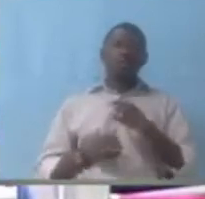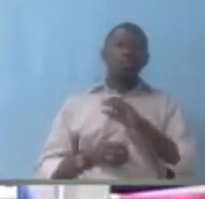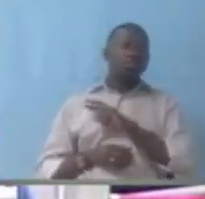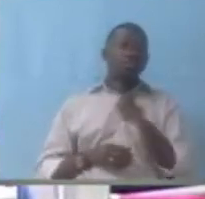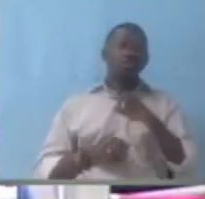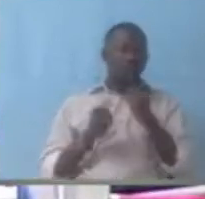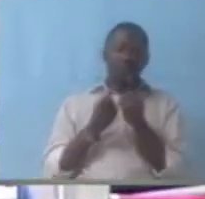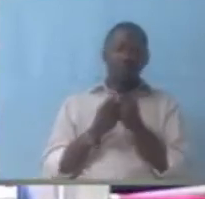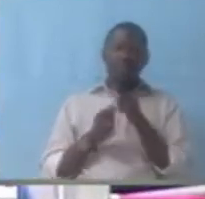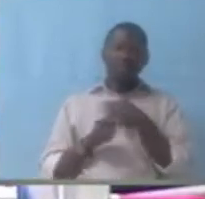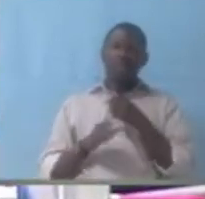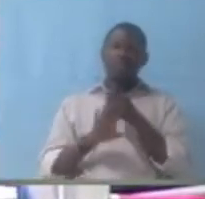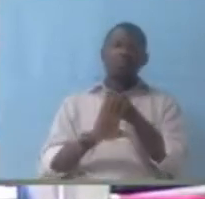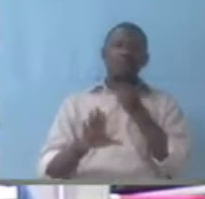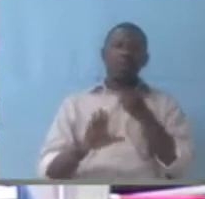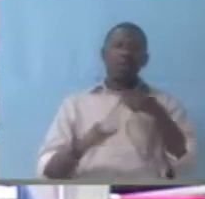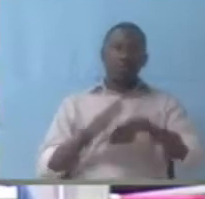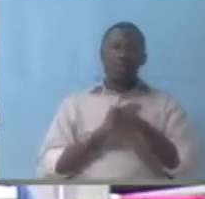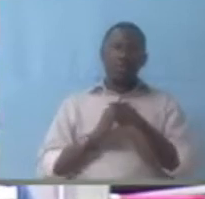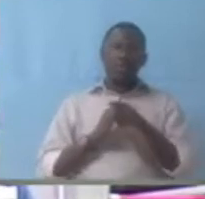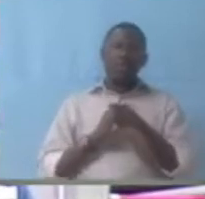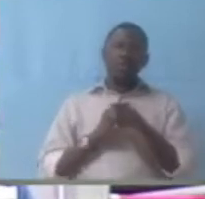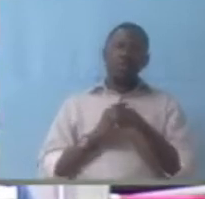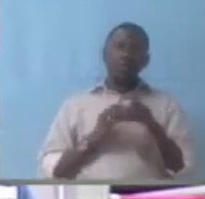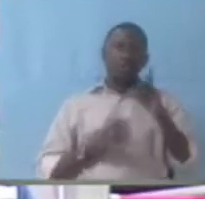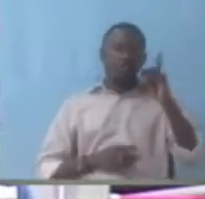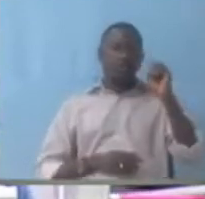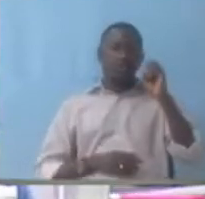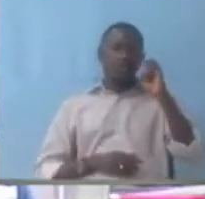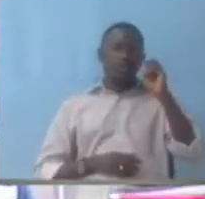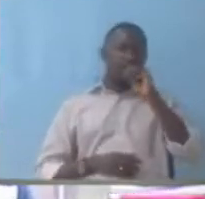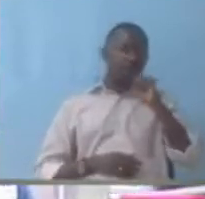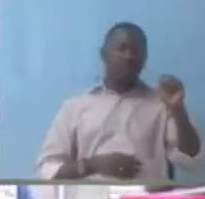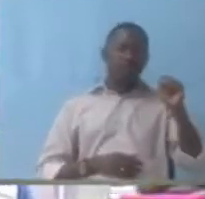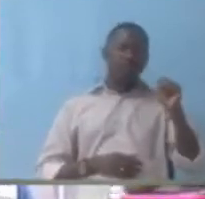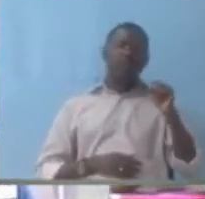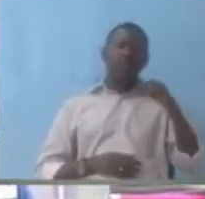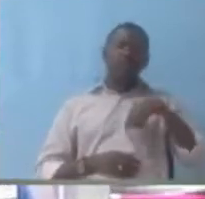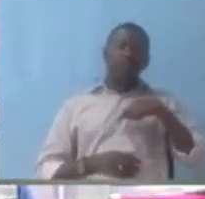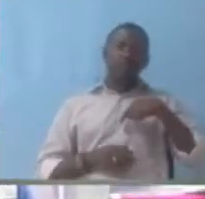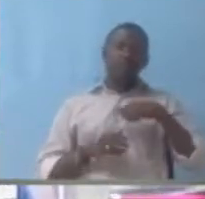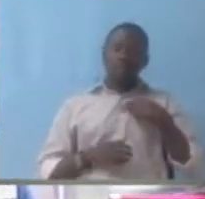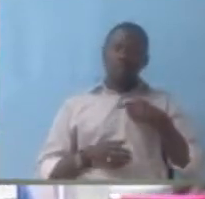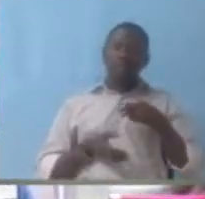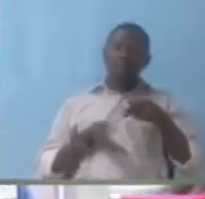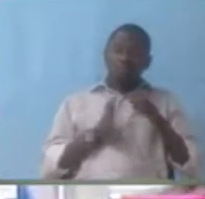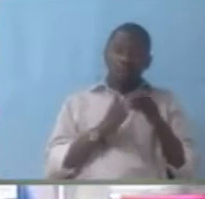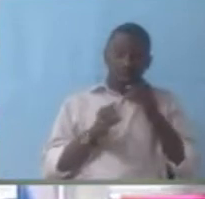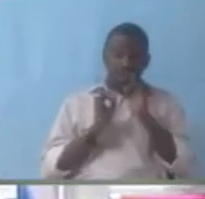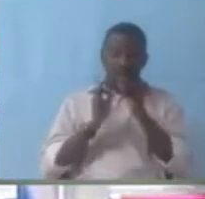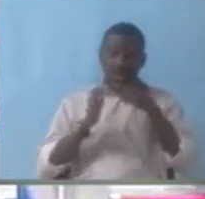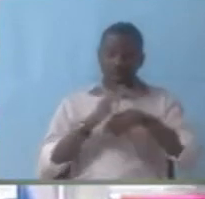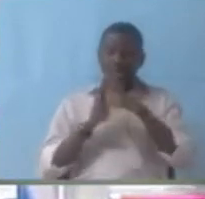It wasn't protected through the provisions in the decree or the constitution. Ima kanta coming afuta nyaming ila wo decree